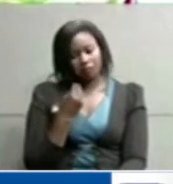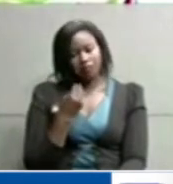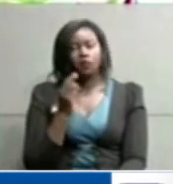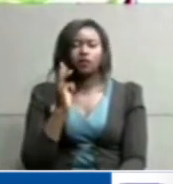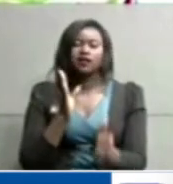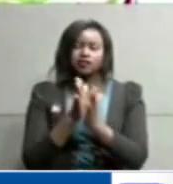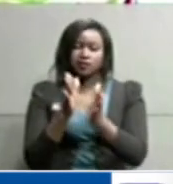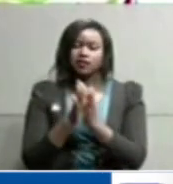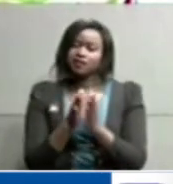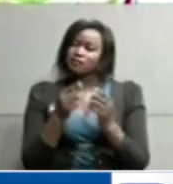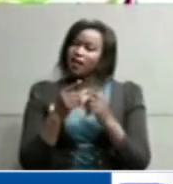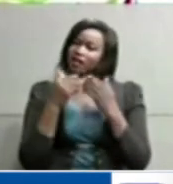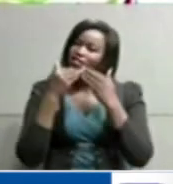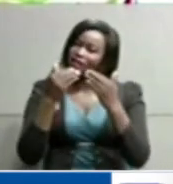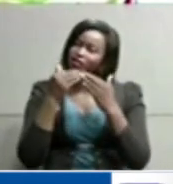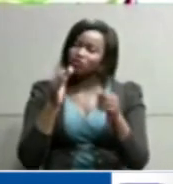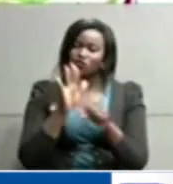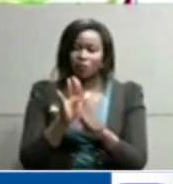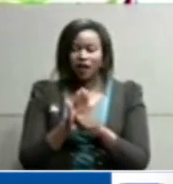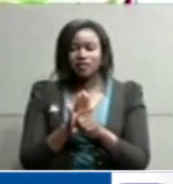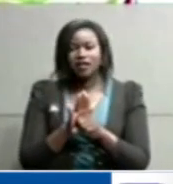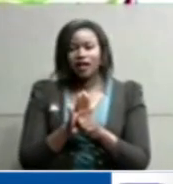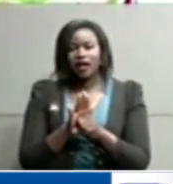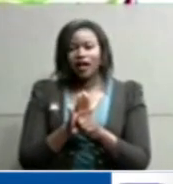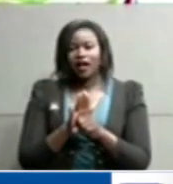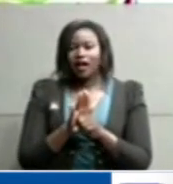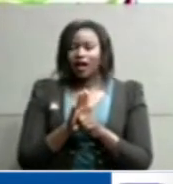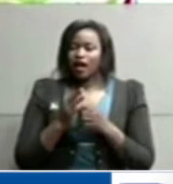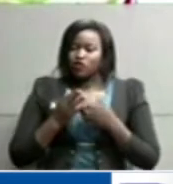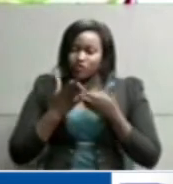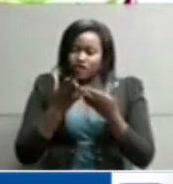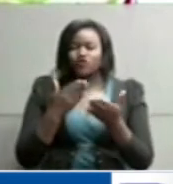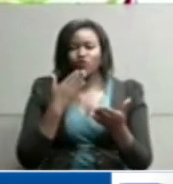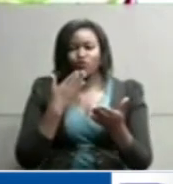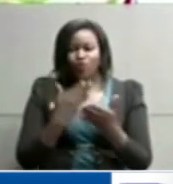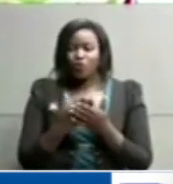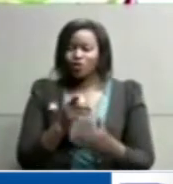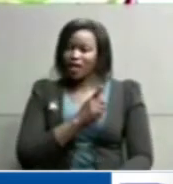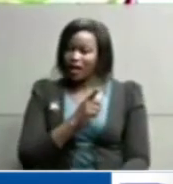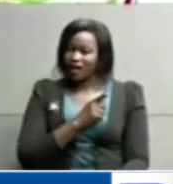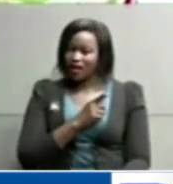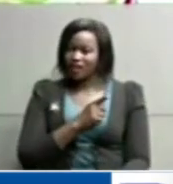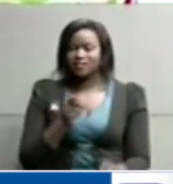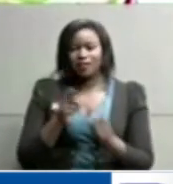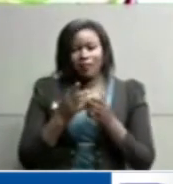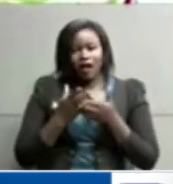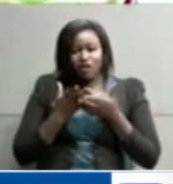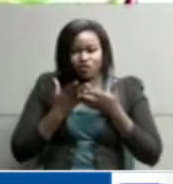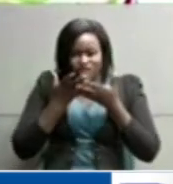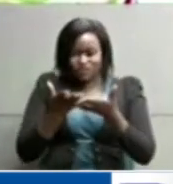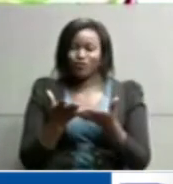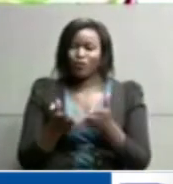Thank you very much. I wish you good luck. I wish you God's protection.